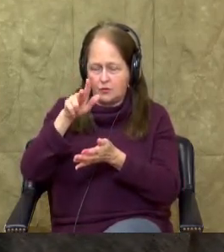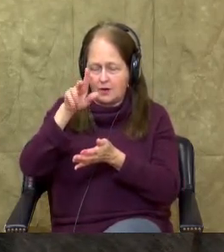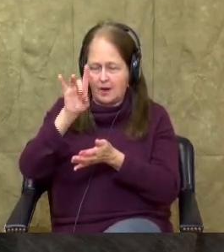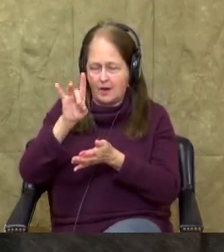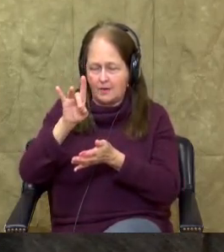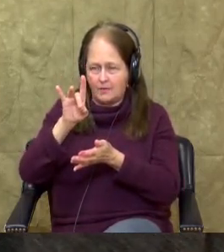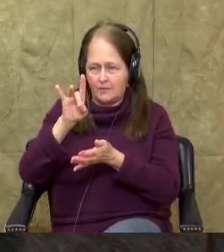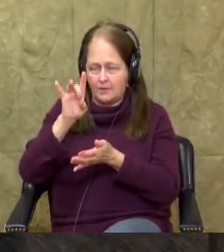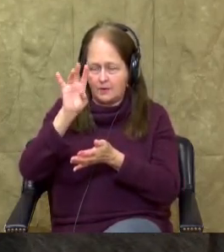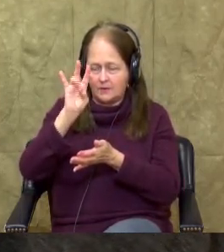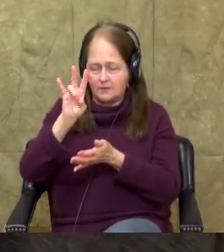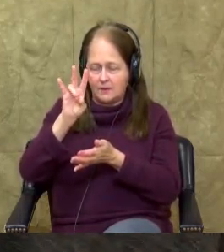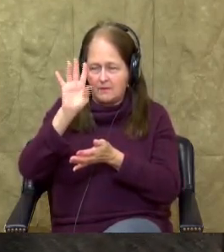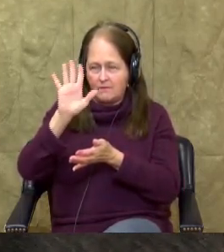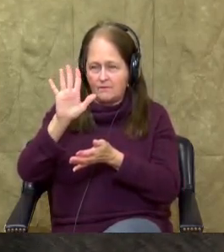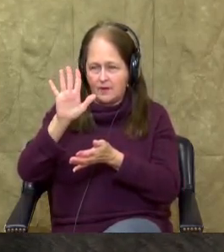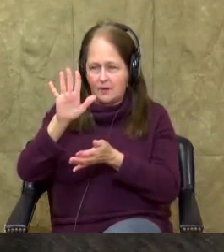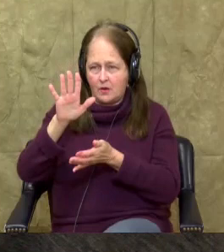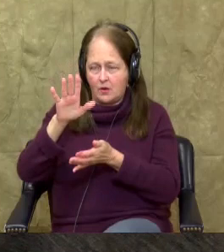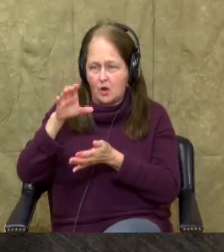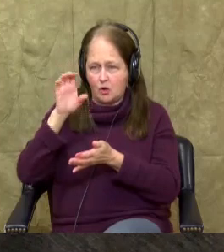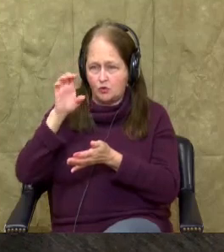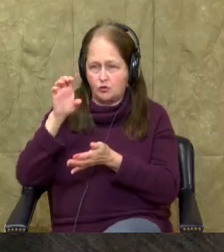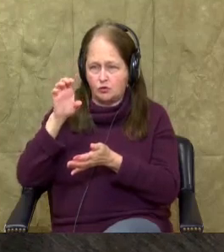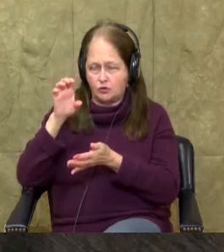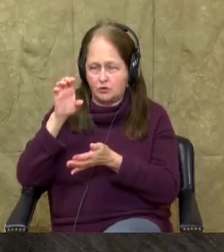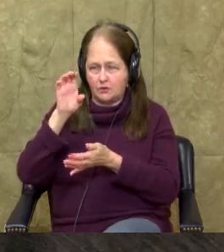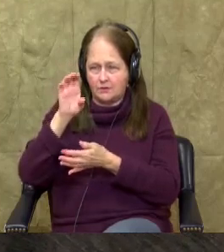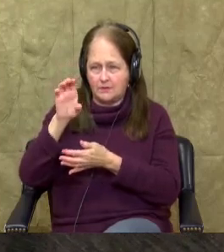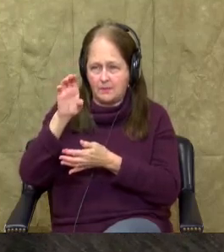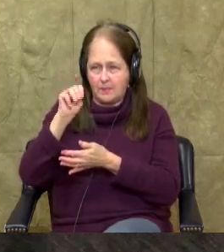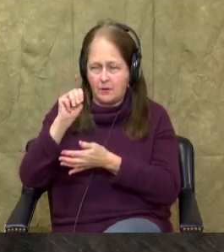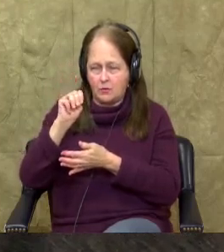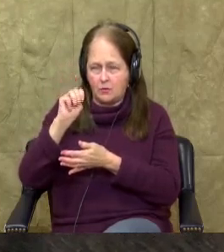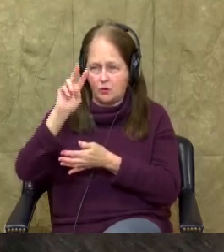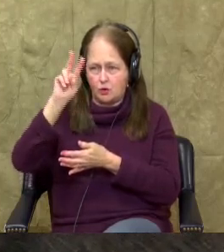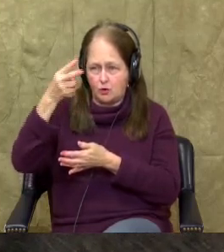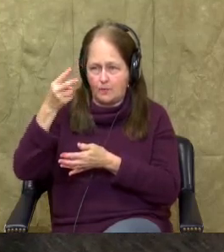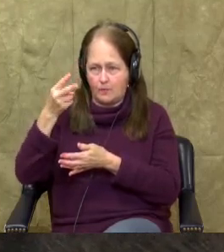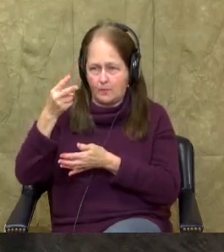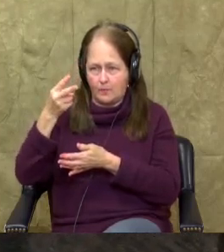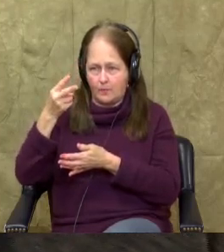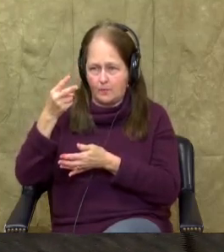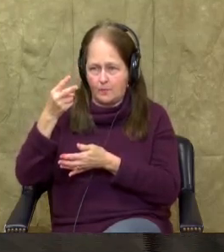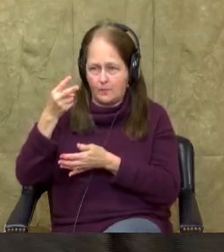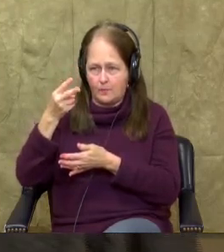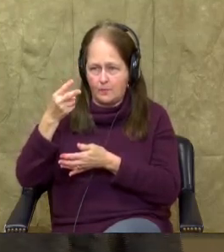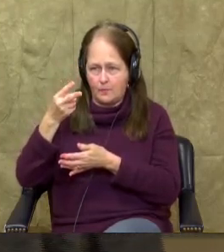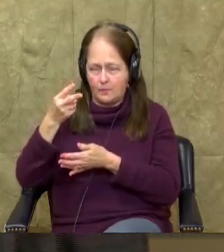1,238 and 75 hundredths centimeters cubed.